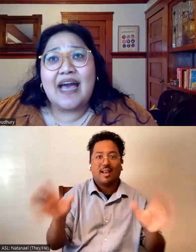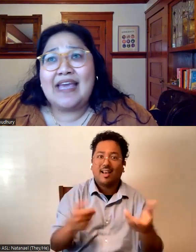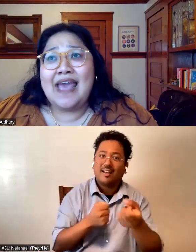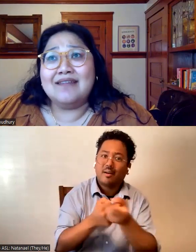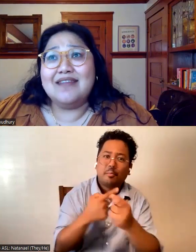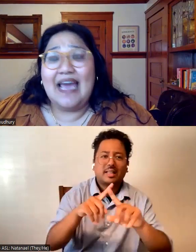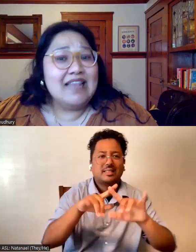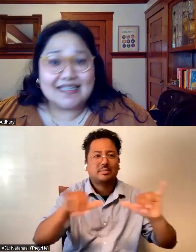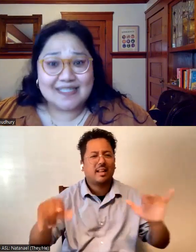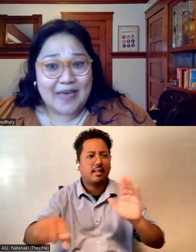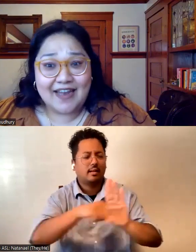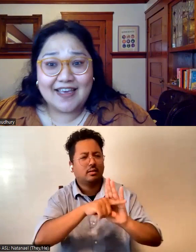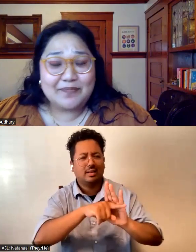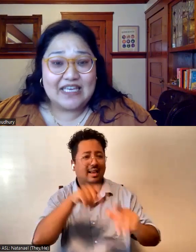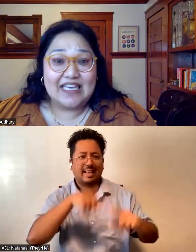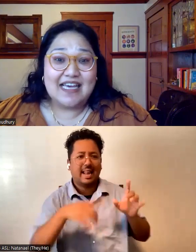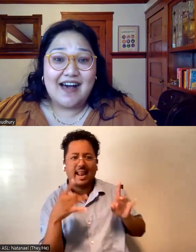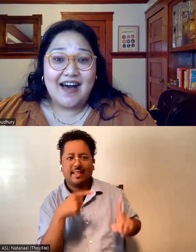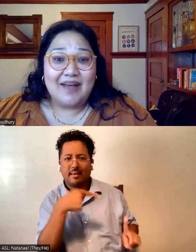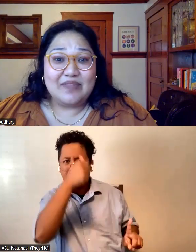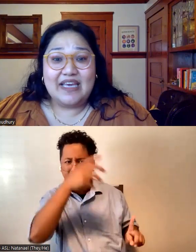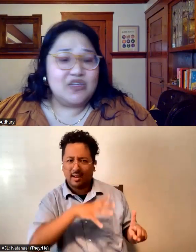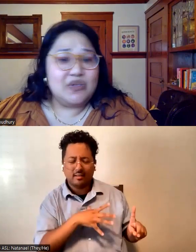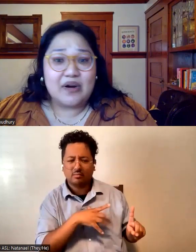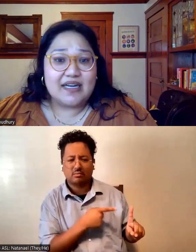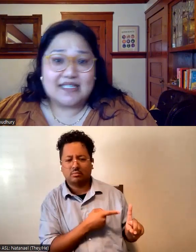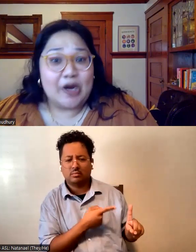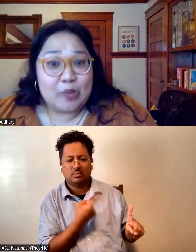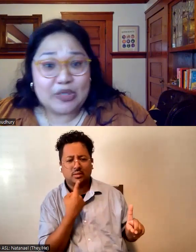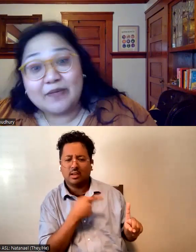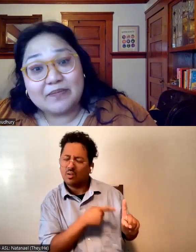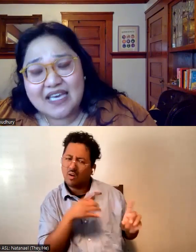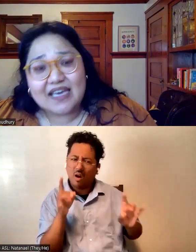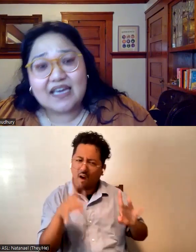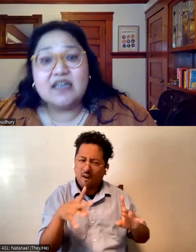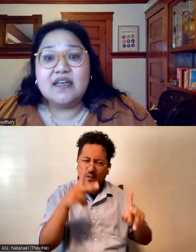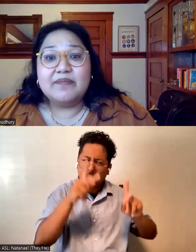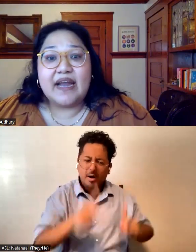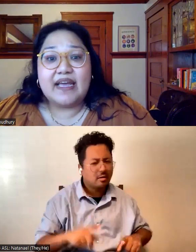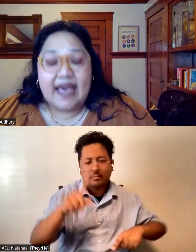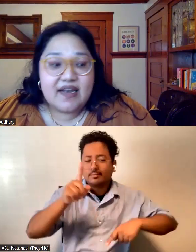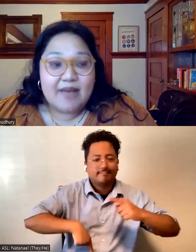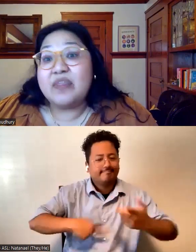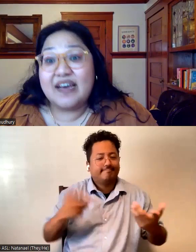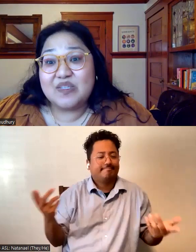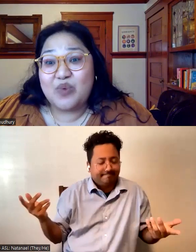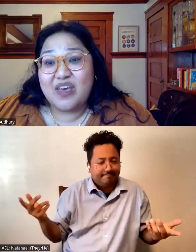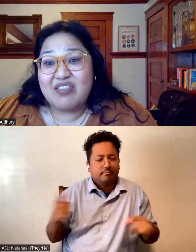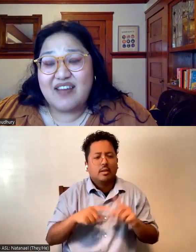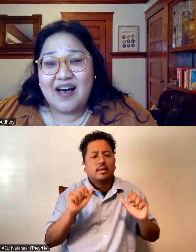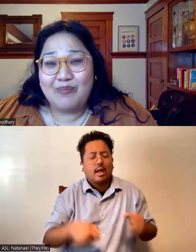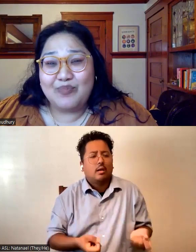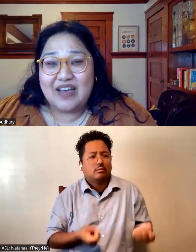like, I can't hate this man. I can't be like, you are a terrible human being, but I can empathize